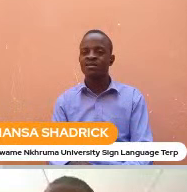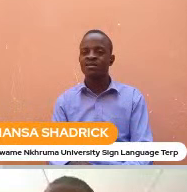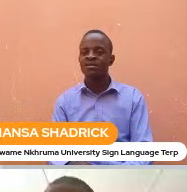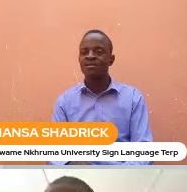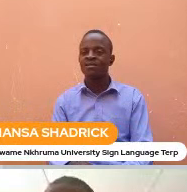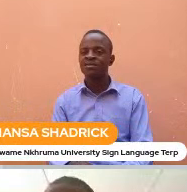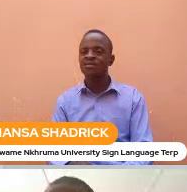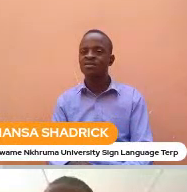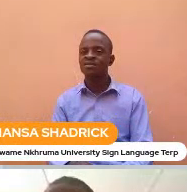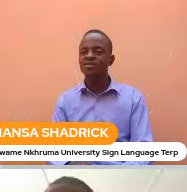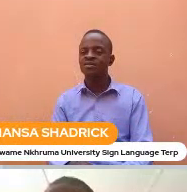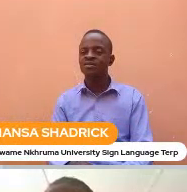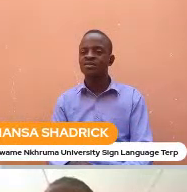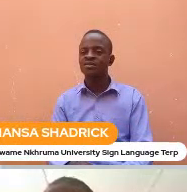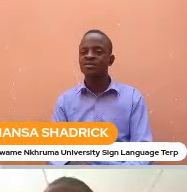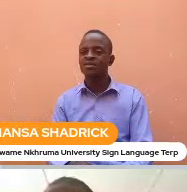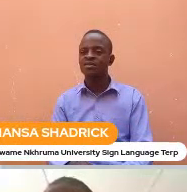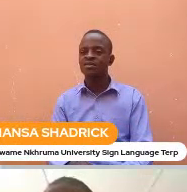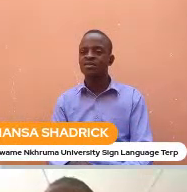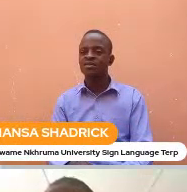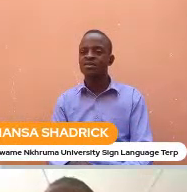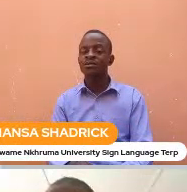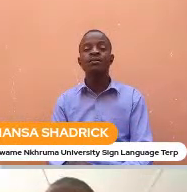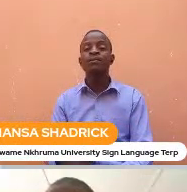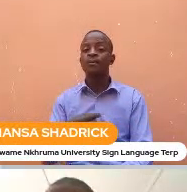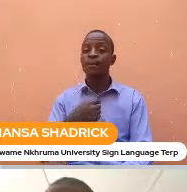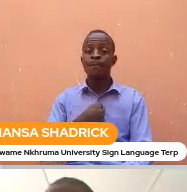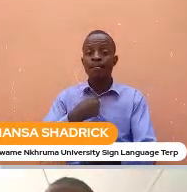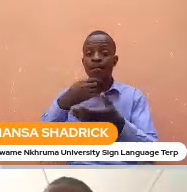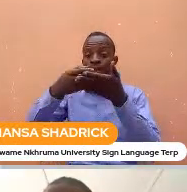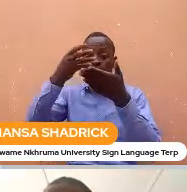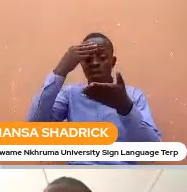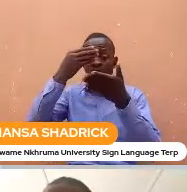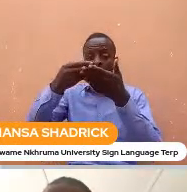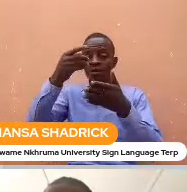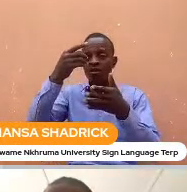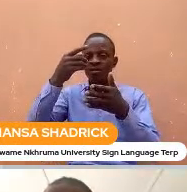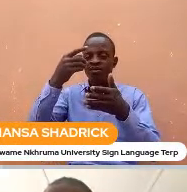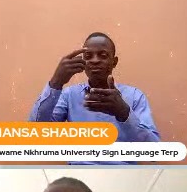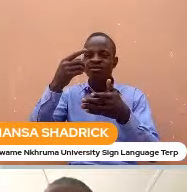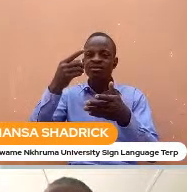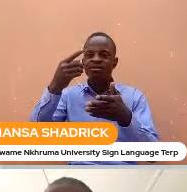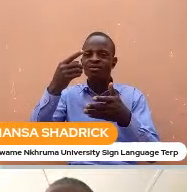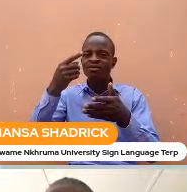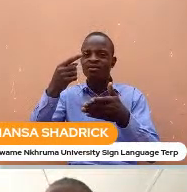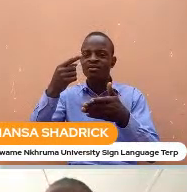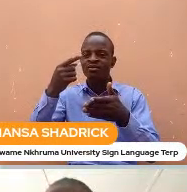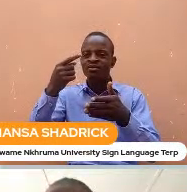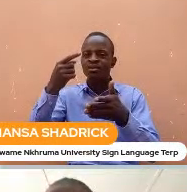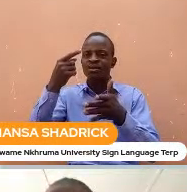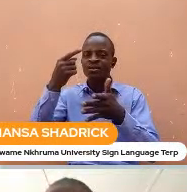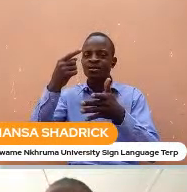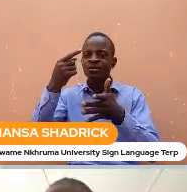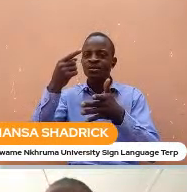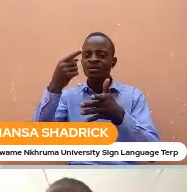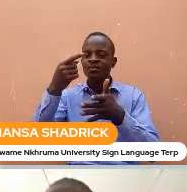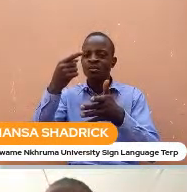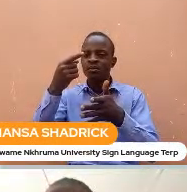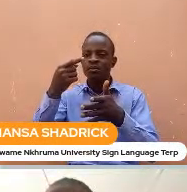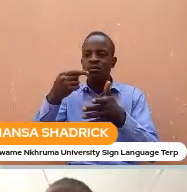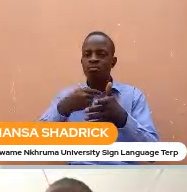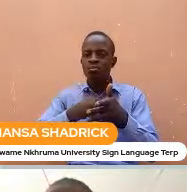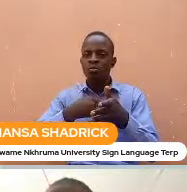Yeah. One thing I learned last week when I was working in the community was